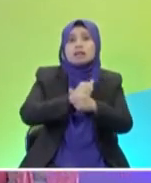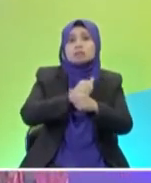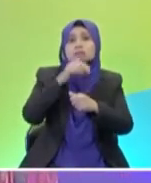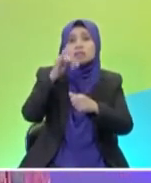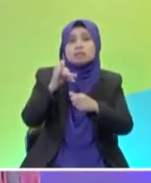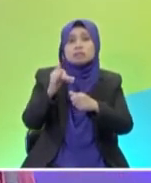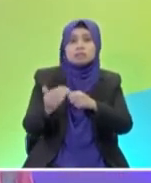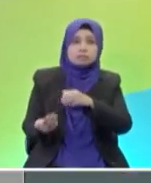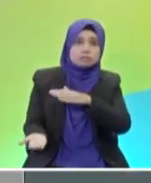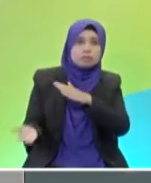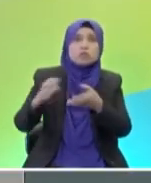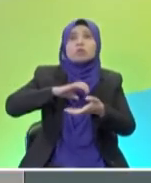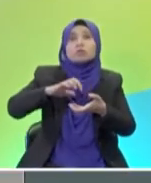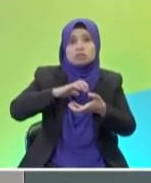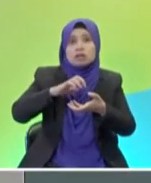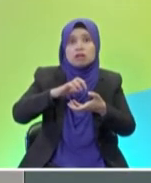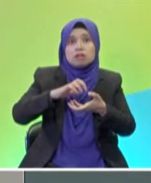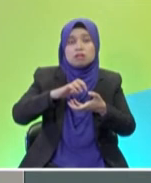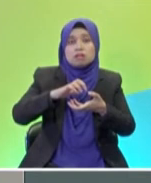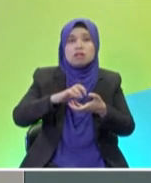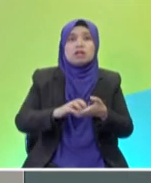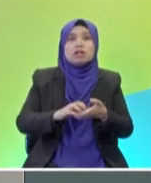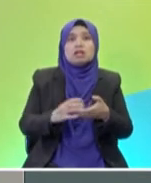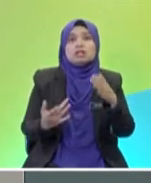tornadoes, landslides, floods, and